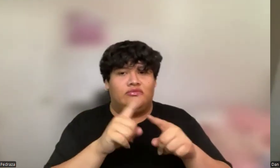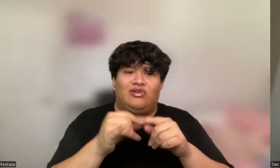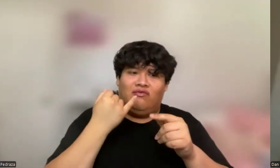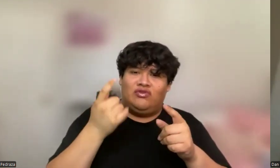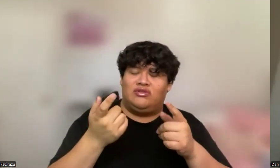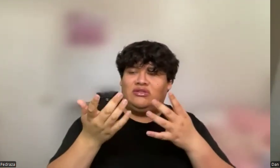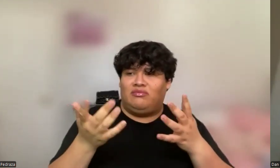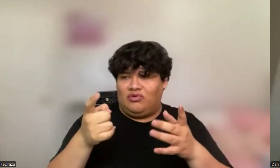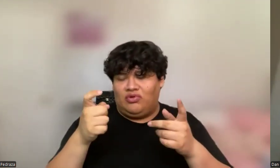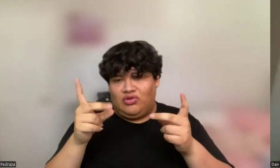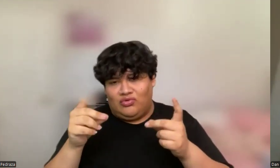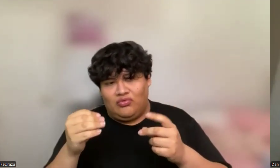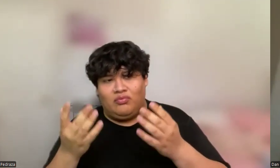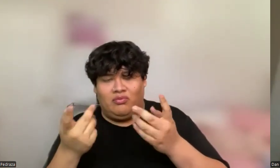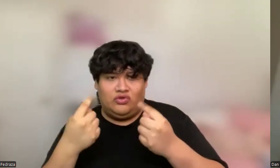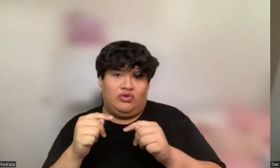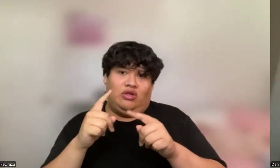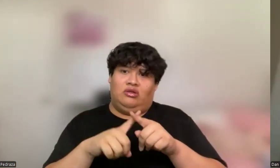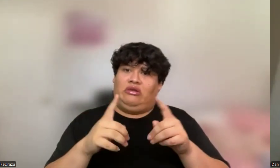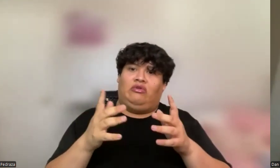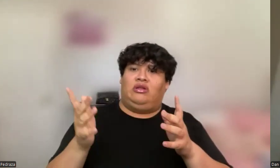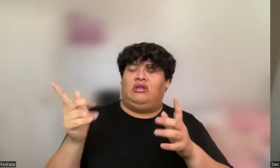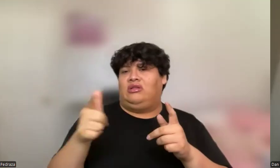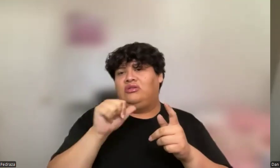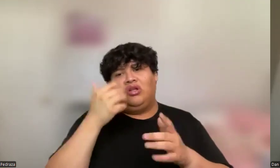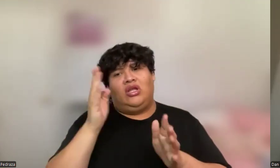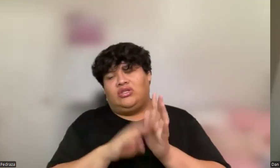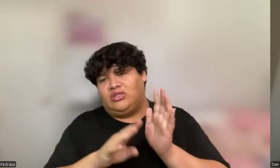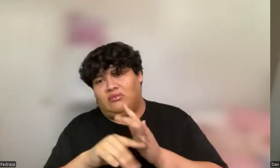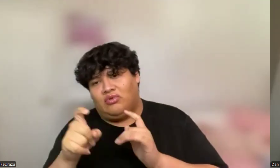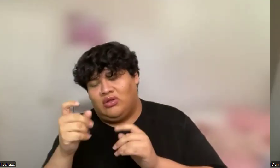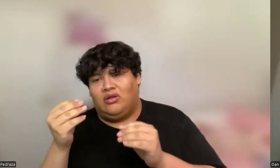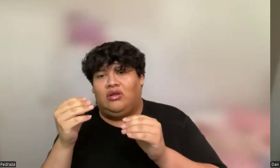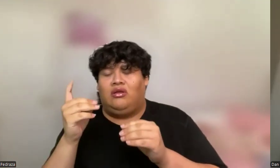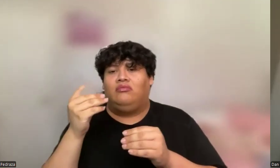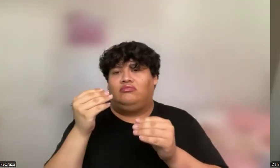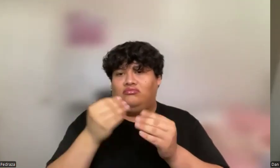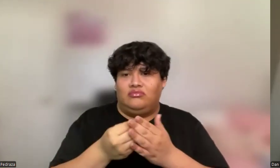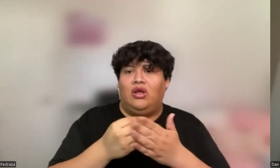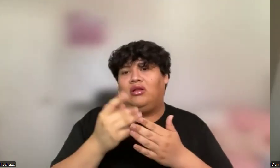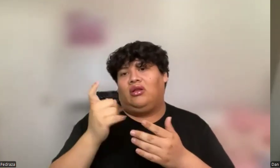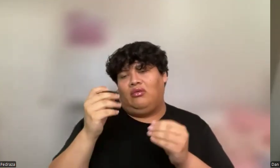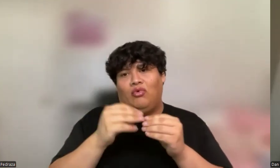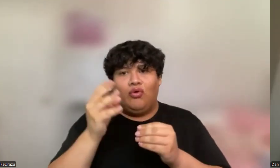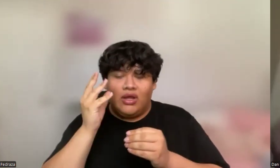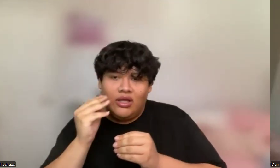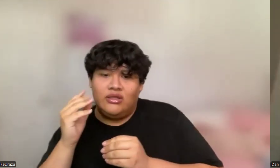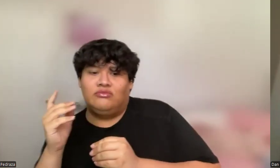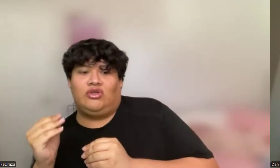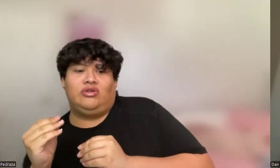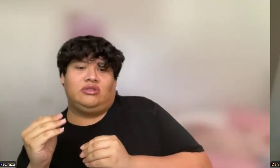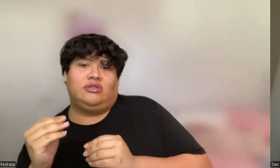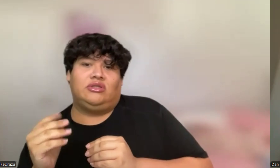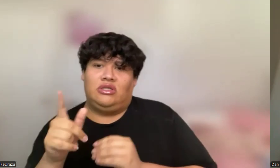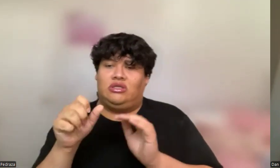to provide expertise, these cases are not cheap, right? You're going to need medical testimony, and medical experts are really expensive. If the state